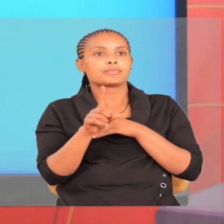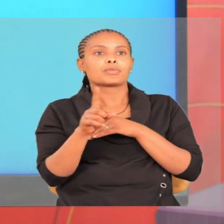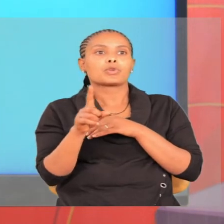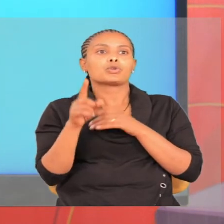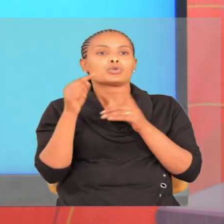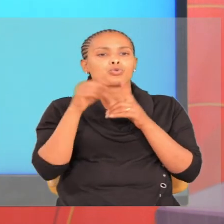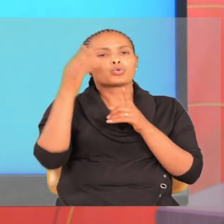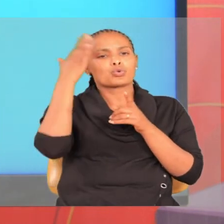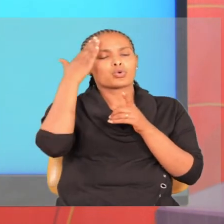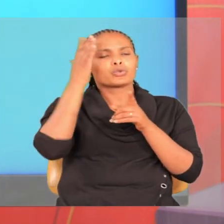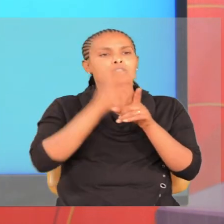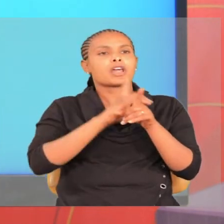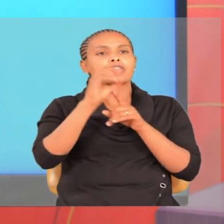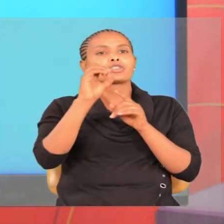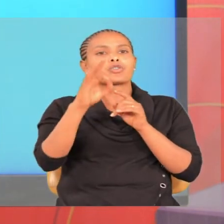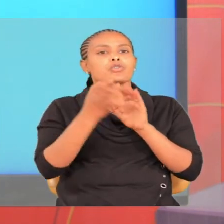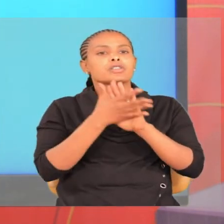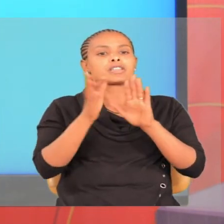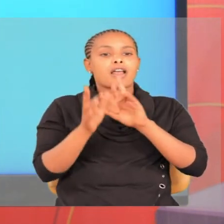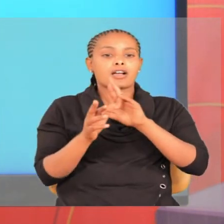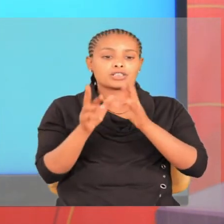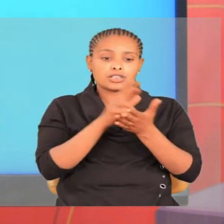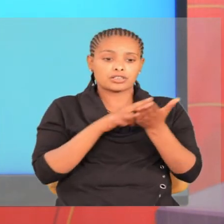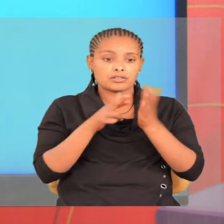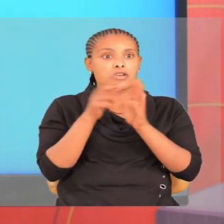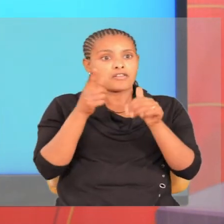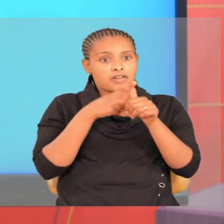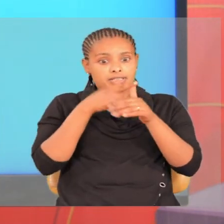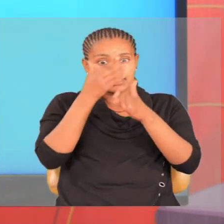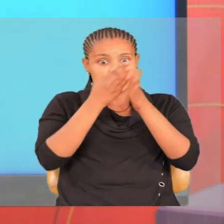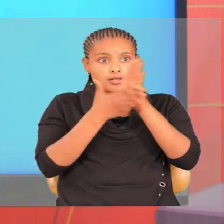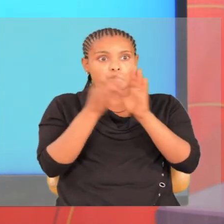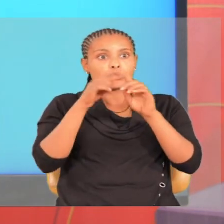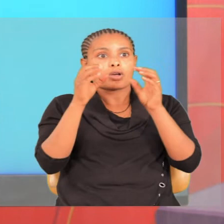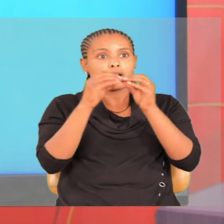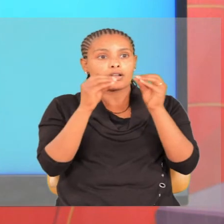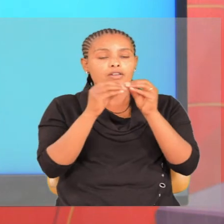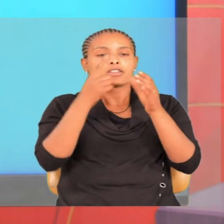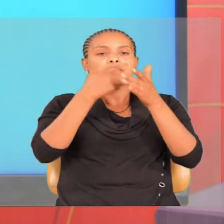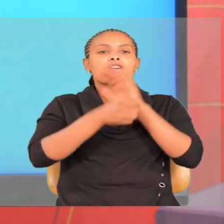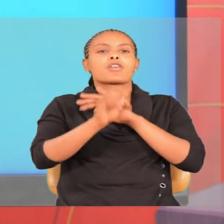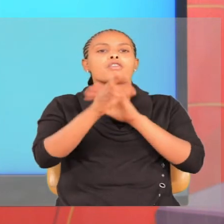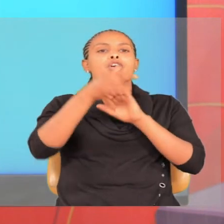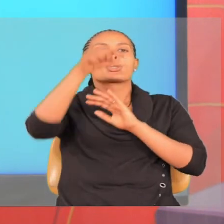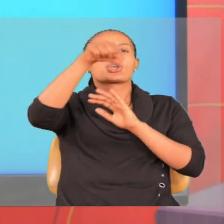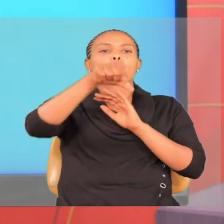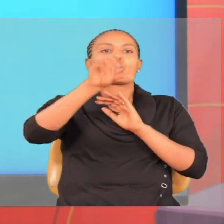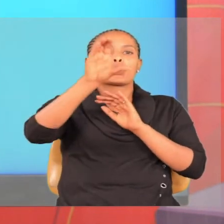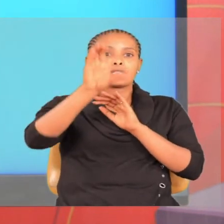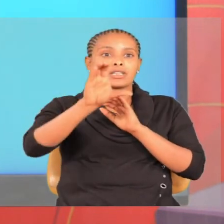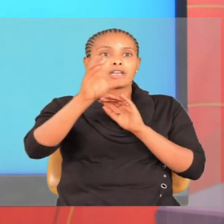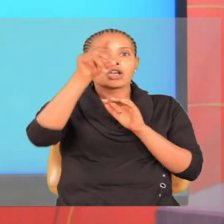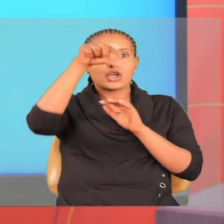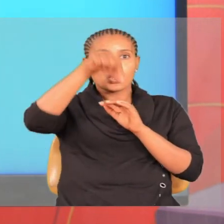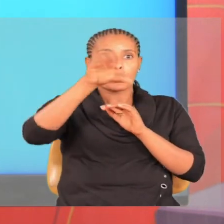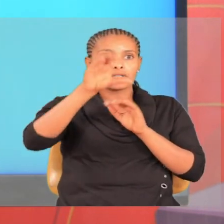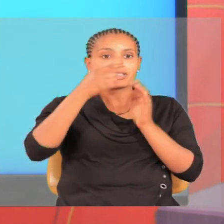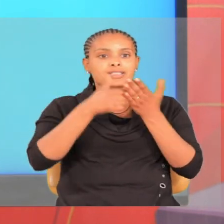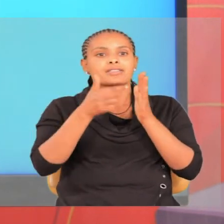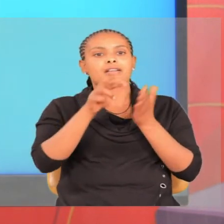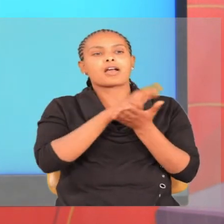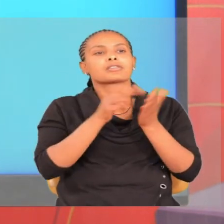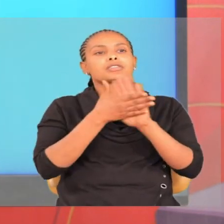To know the direction of the reaction, your first step is to calculate the value of QEC. Now QEC for this